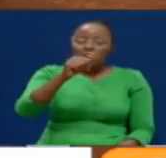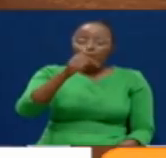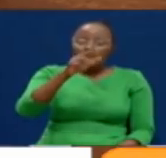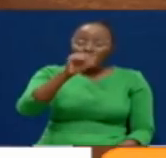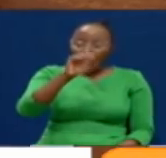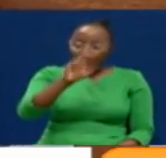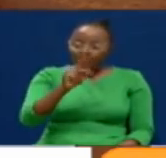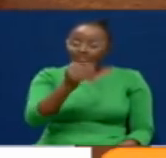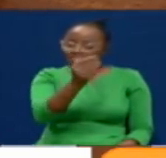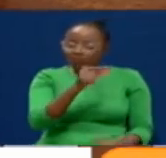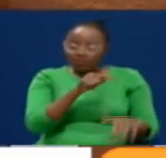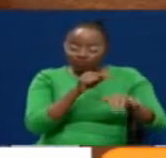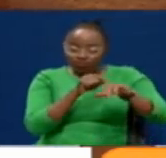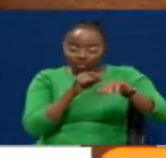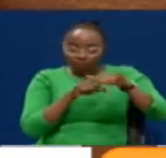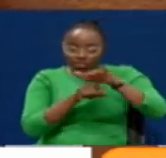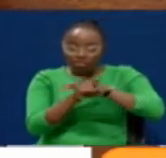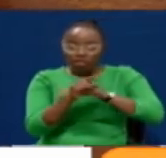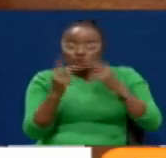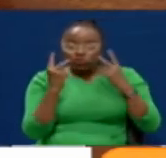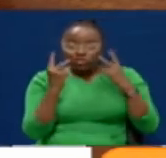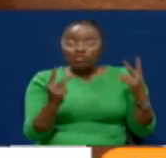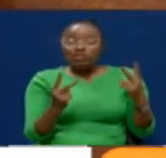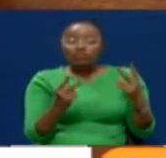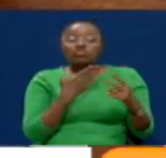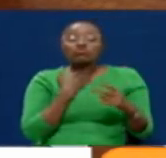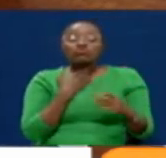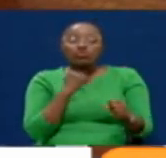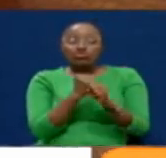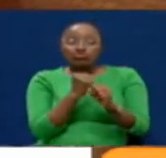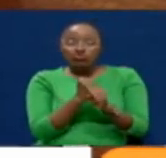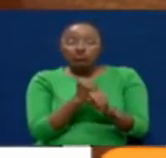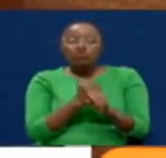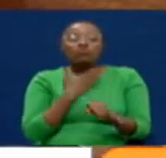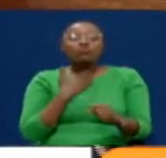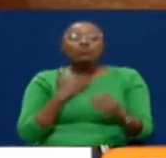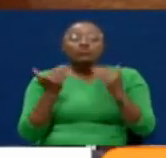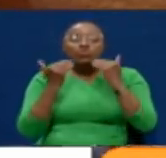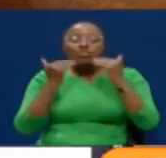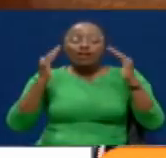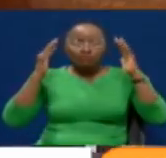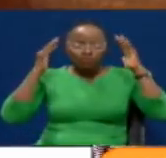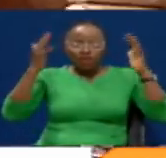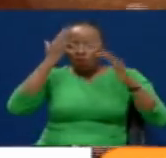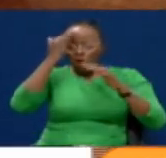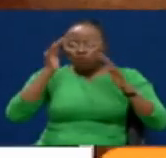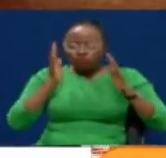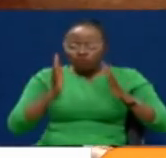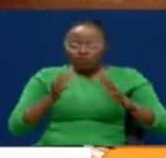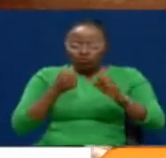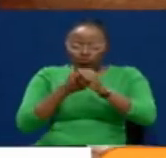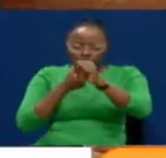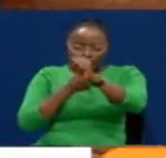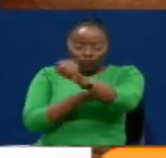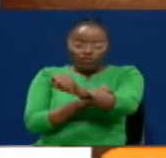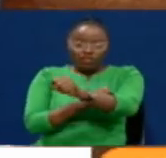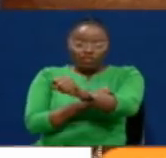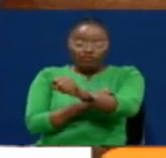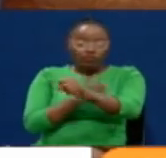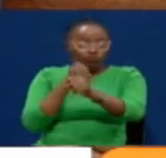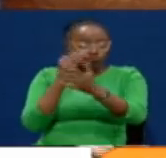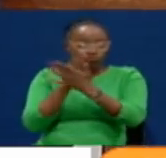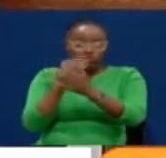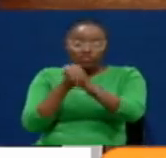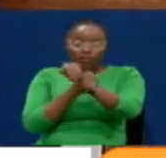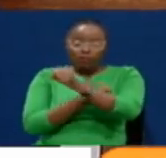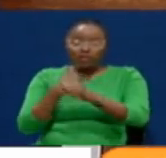went in there, he said, look, this is what you want to do. I want to thank him as one of the pillars of the people who have really